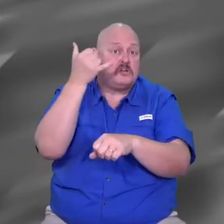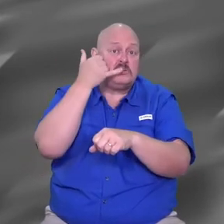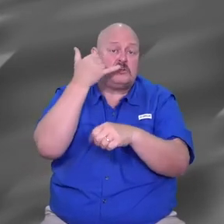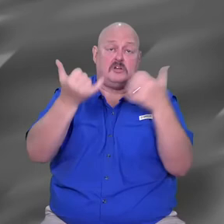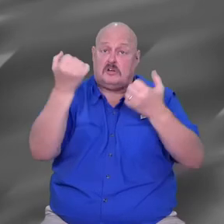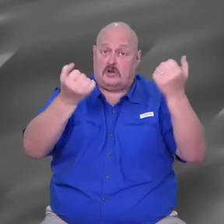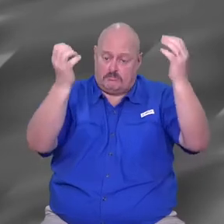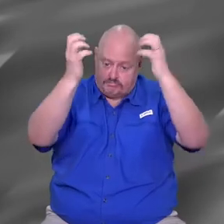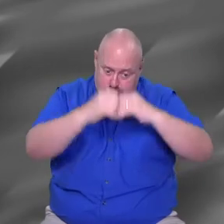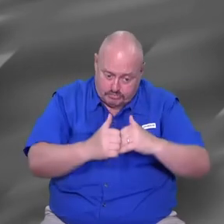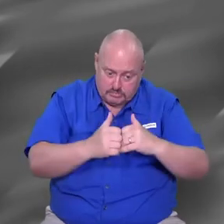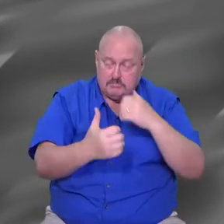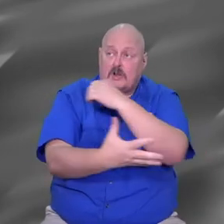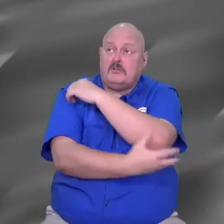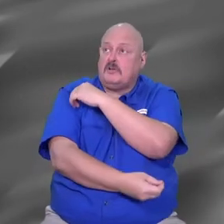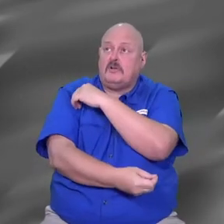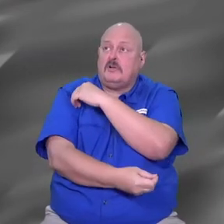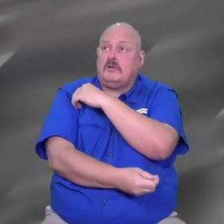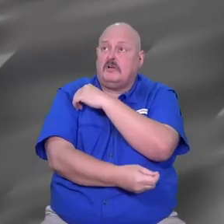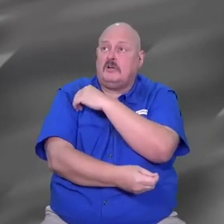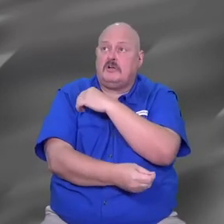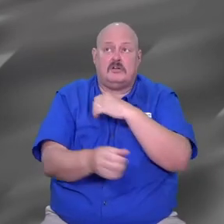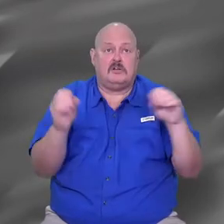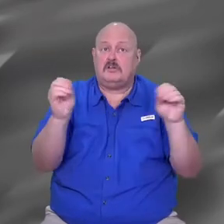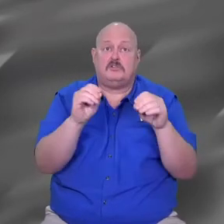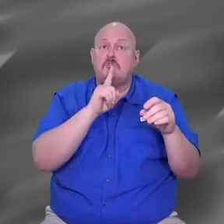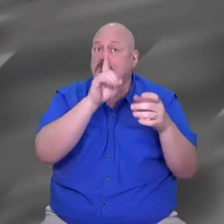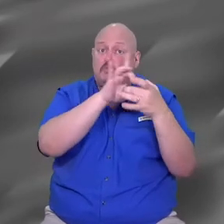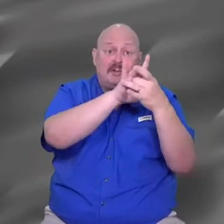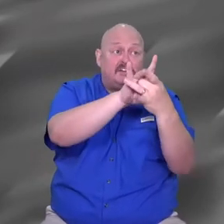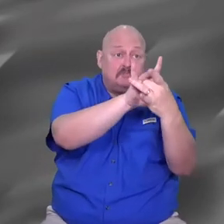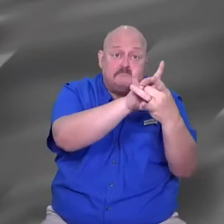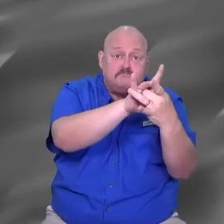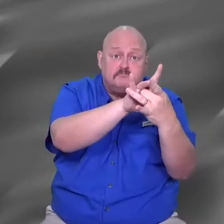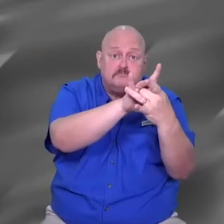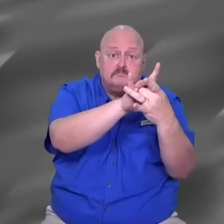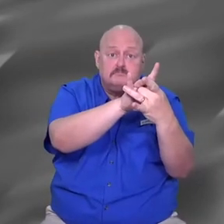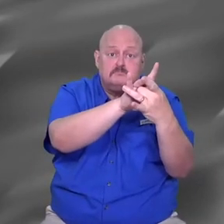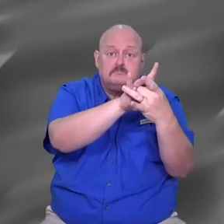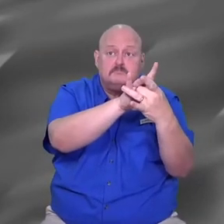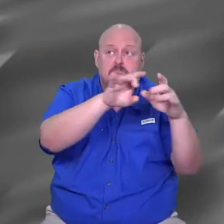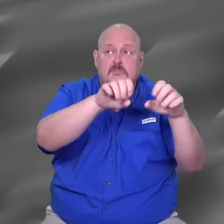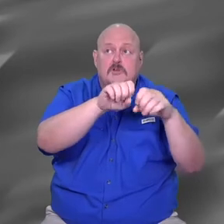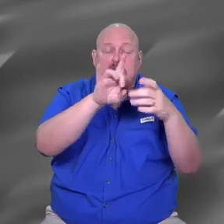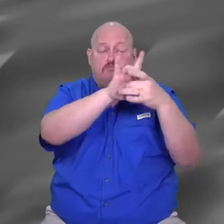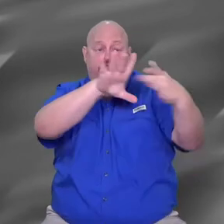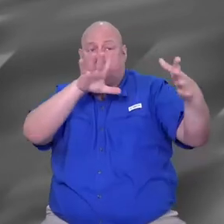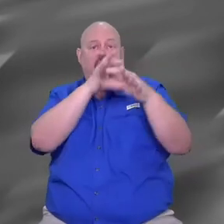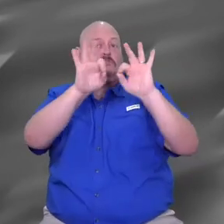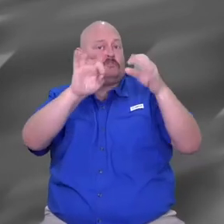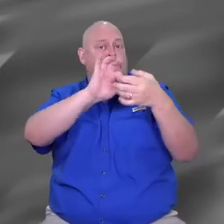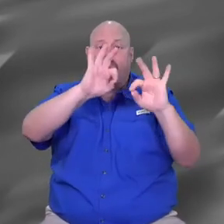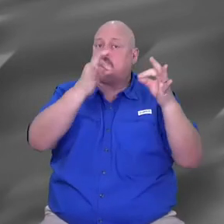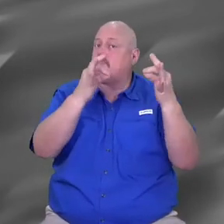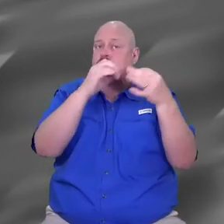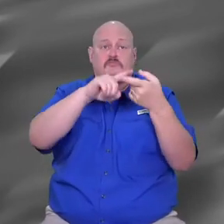and you're in perpetual poverty, you don't have any real relationships. You've strained yourself from your family. You don't have friends you can